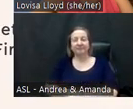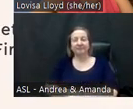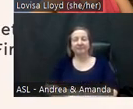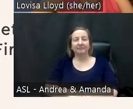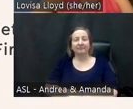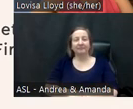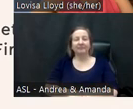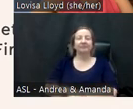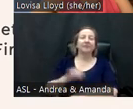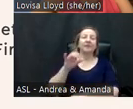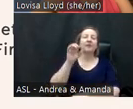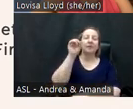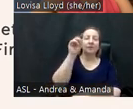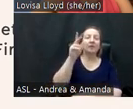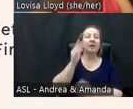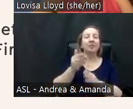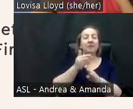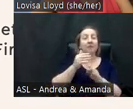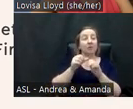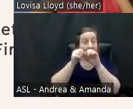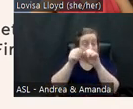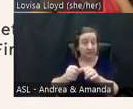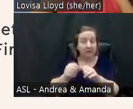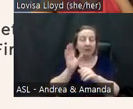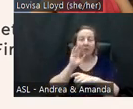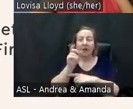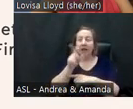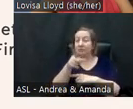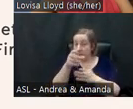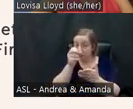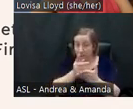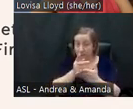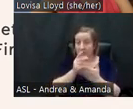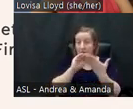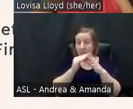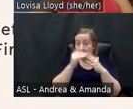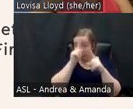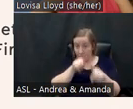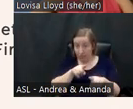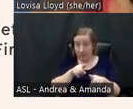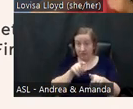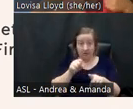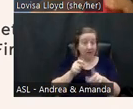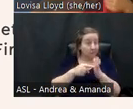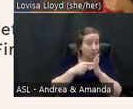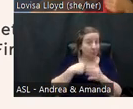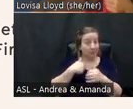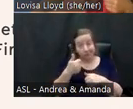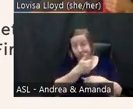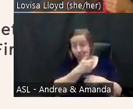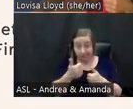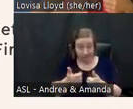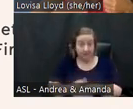Okay, before we continue, I'm gonna ask if you approve the community agreements, and you can show me your thumbs up.